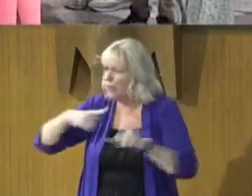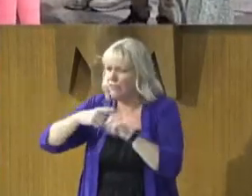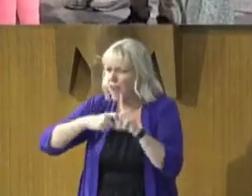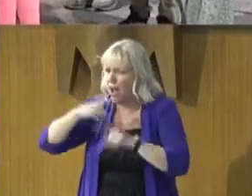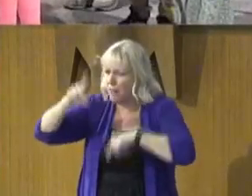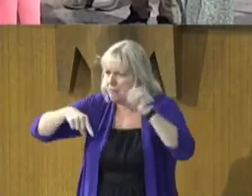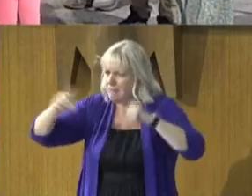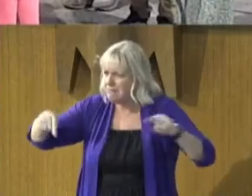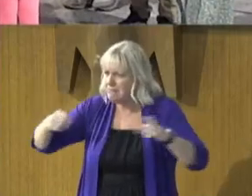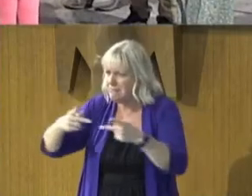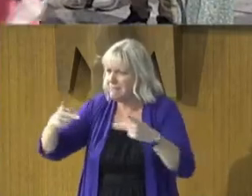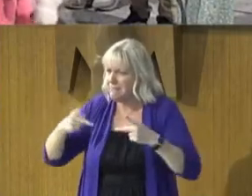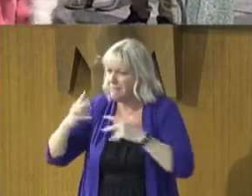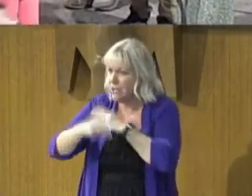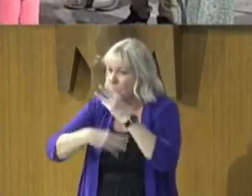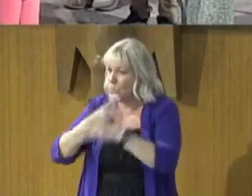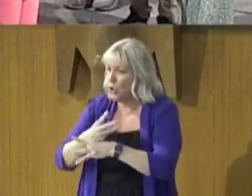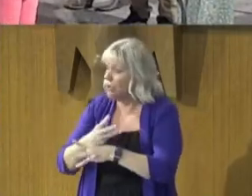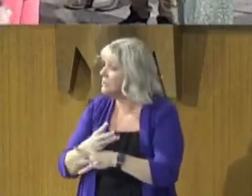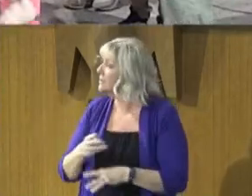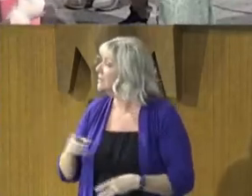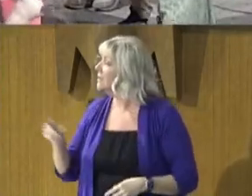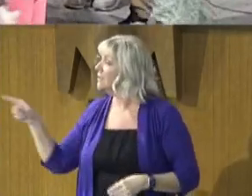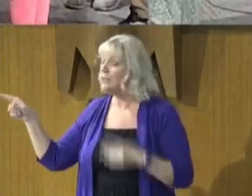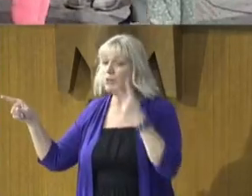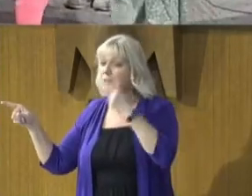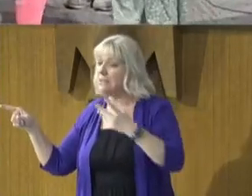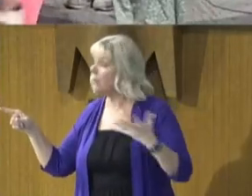So let's see. What do you see there?